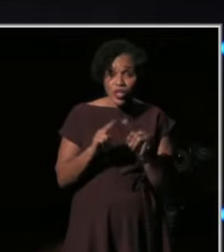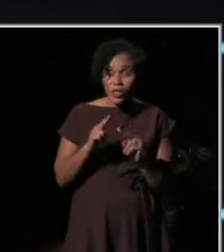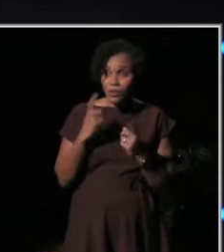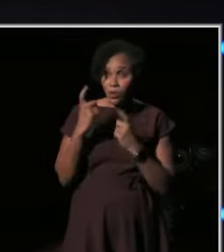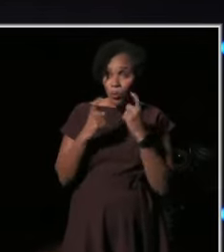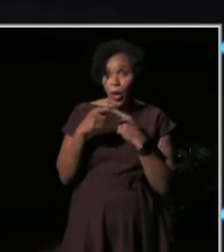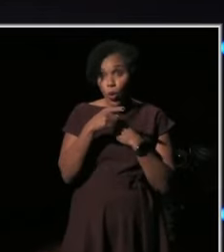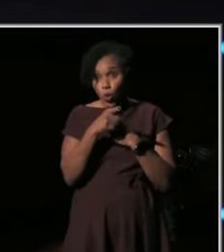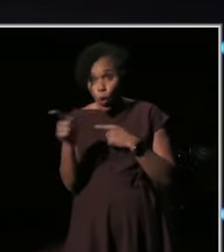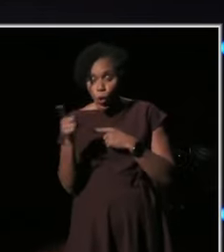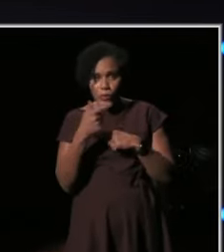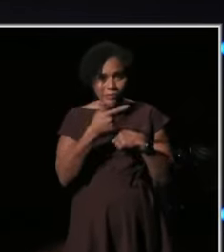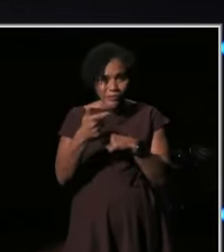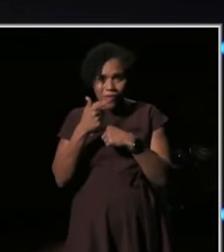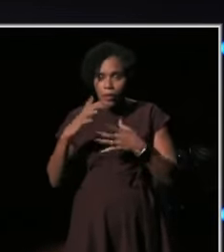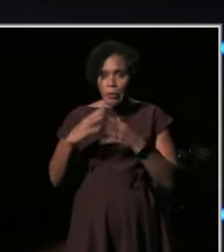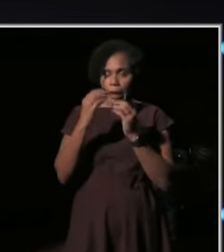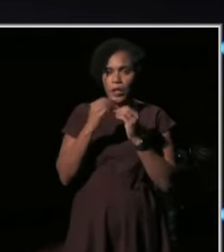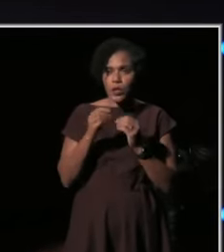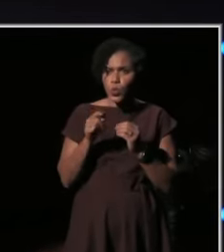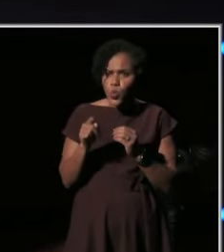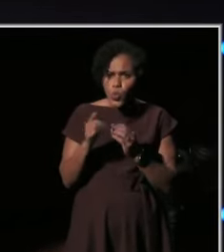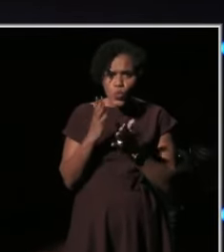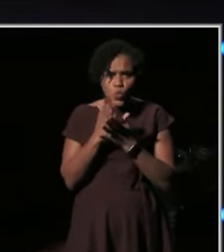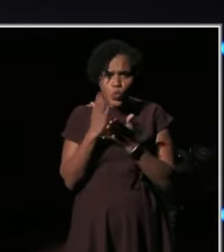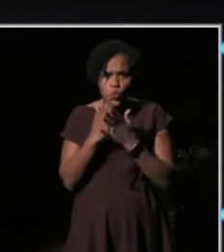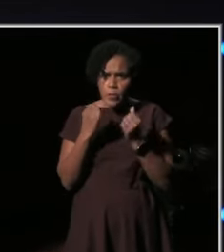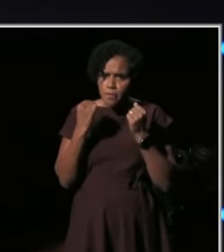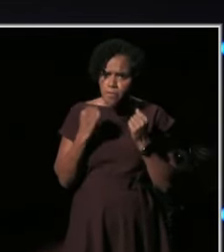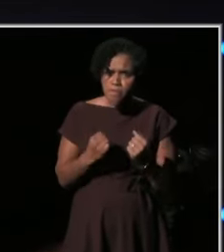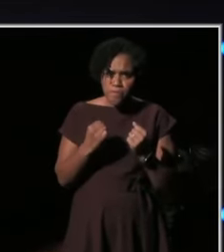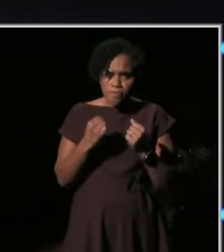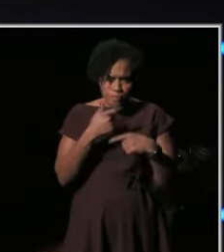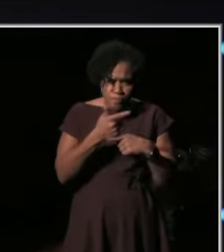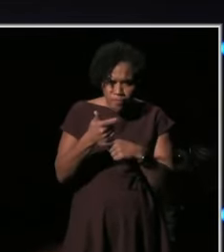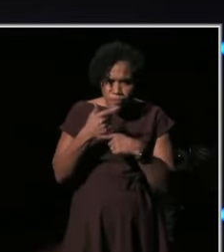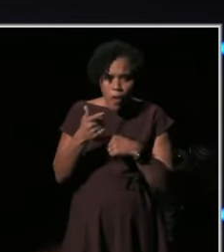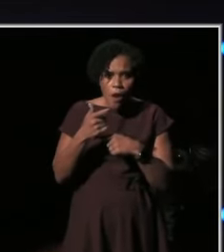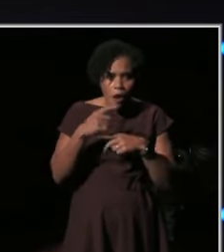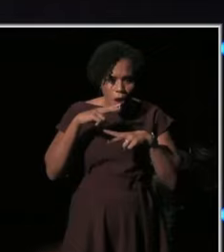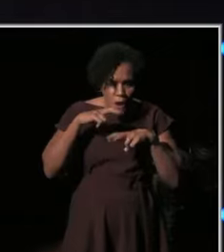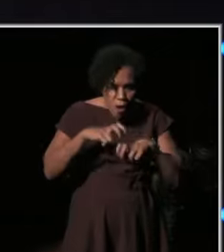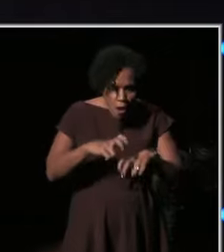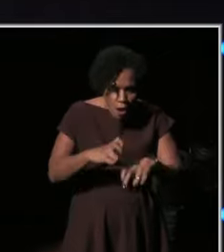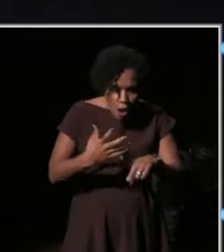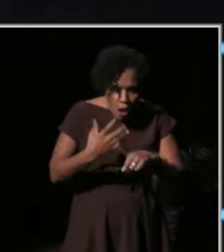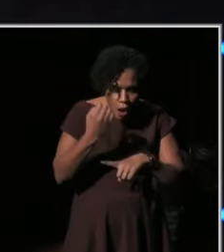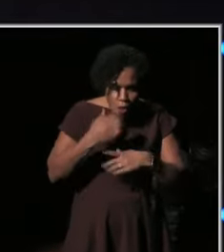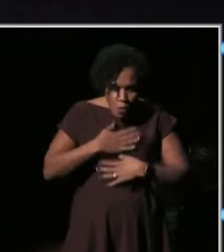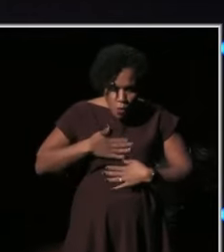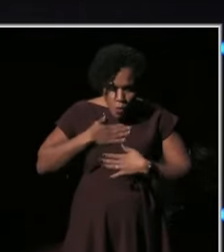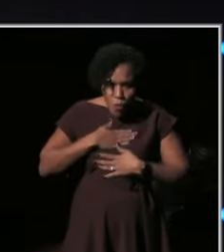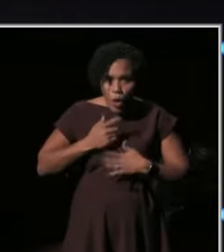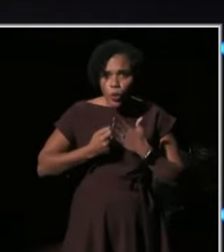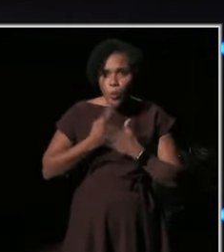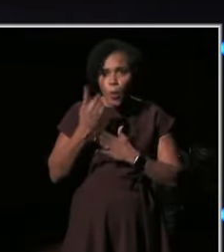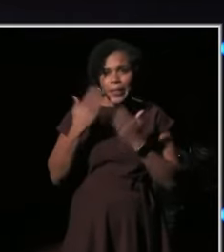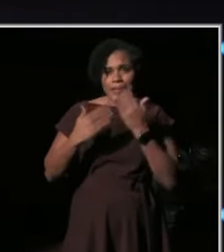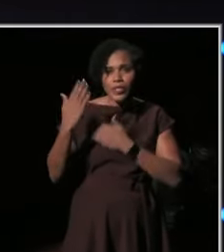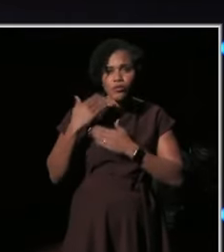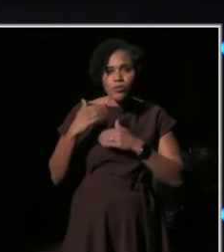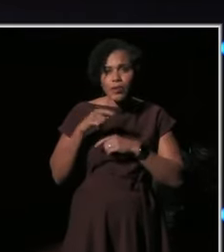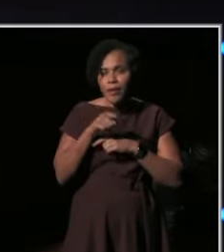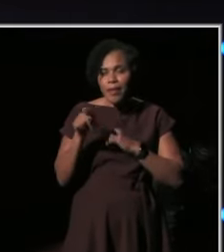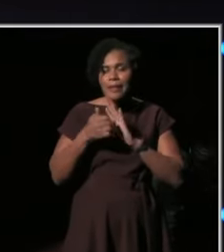were unflinching as they uncovered the truth of a devastating moment in history. Their skillful